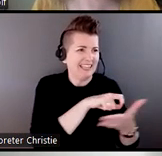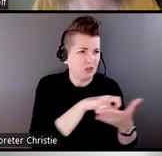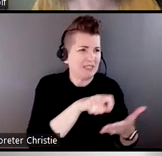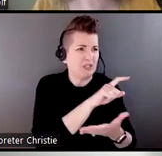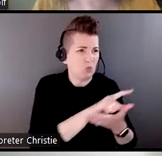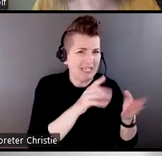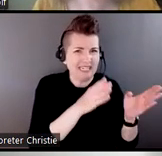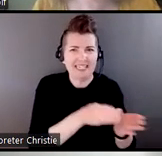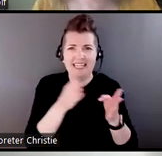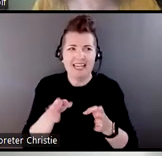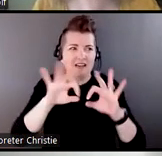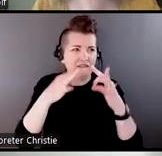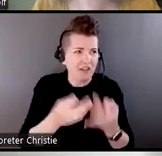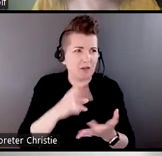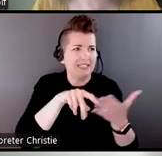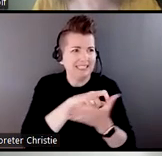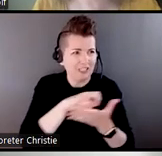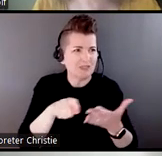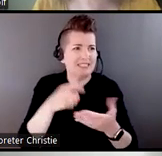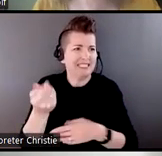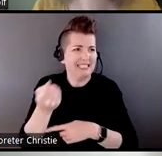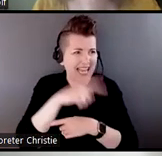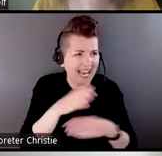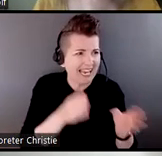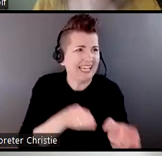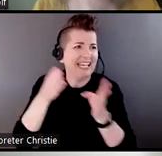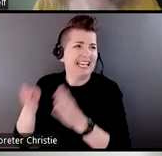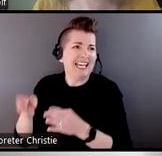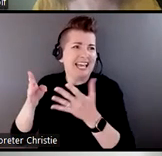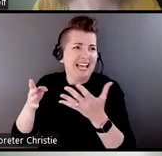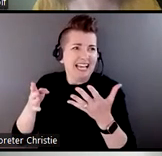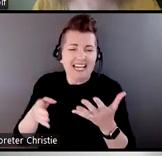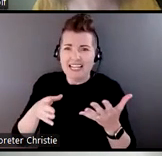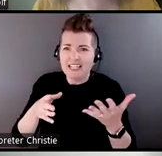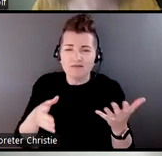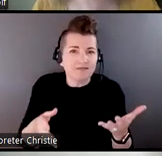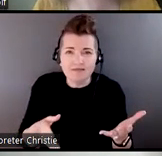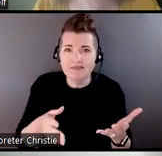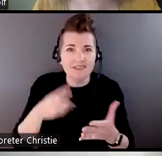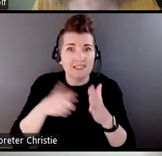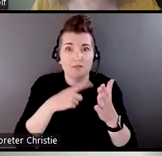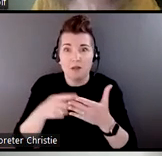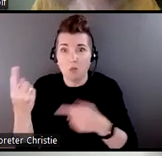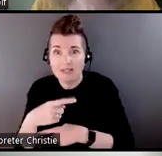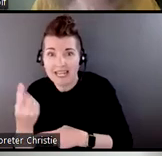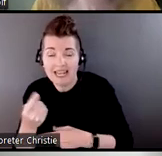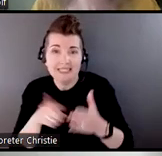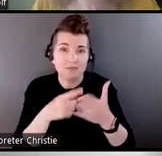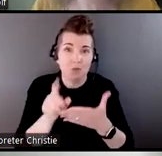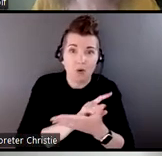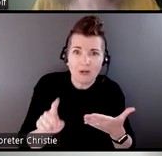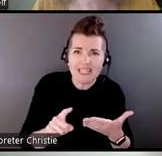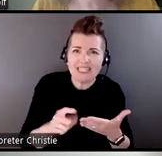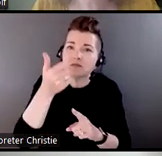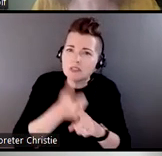that we're not doing the same thing over and over? What are we going to do so that our marketing for each event makes it feel fresh